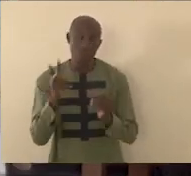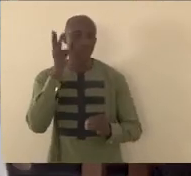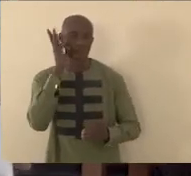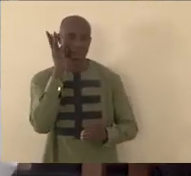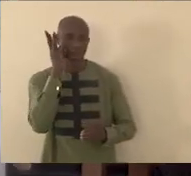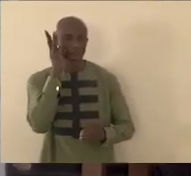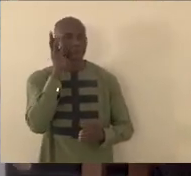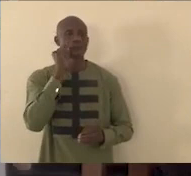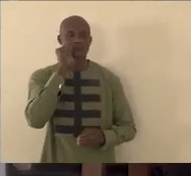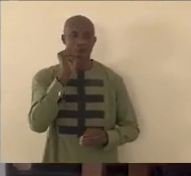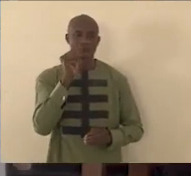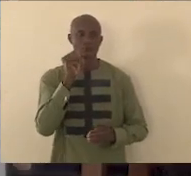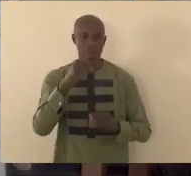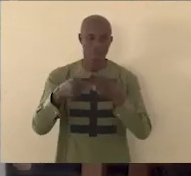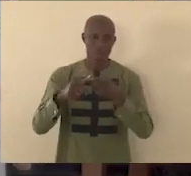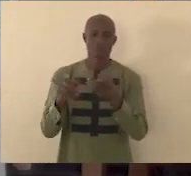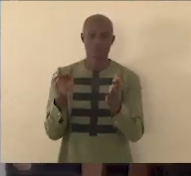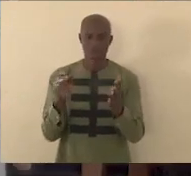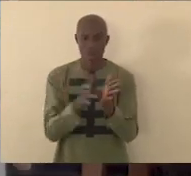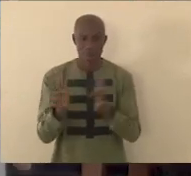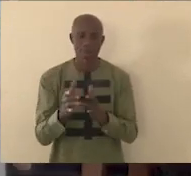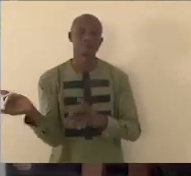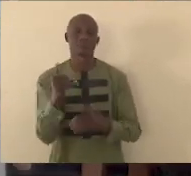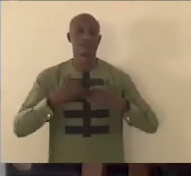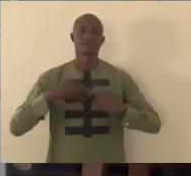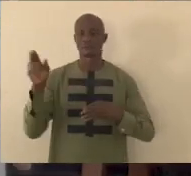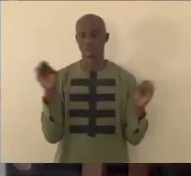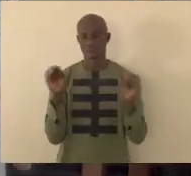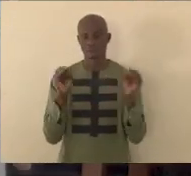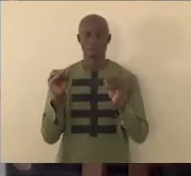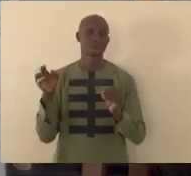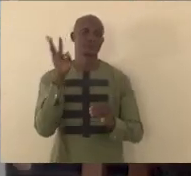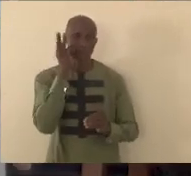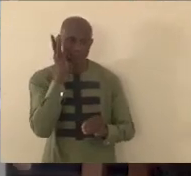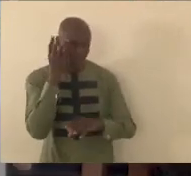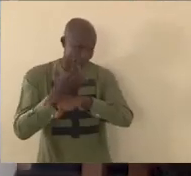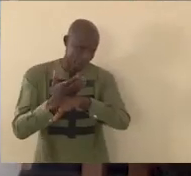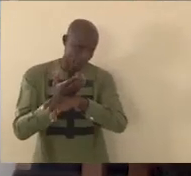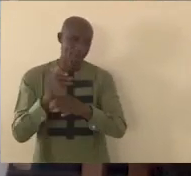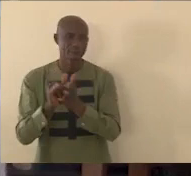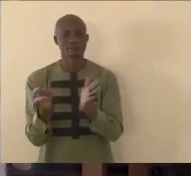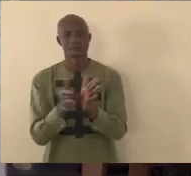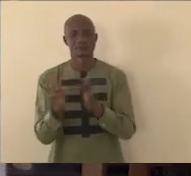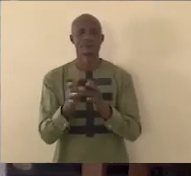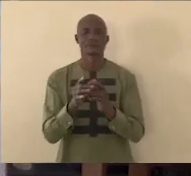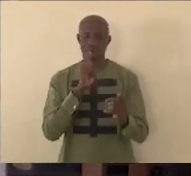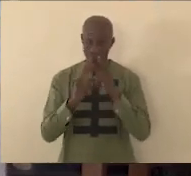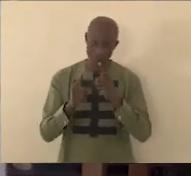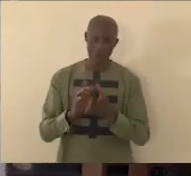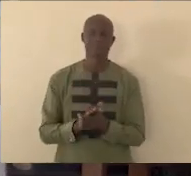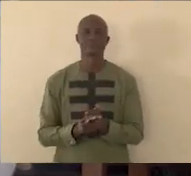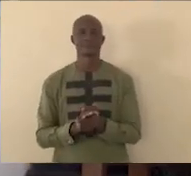wine, she turned to Jesus and said they have no wine, pleading that Jesus does something about